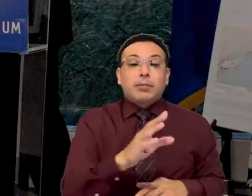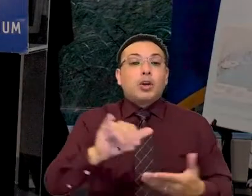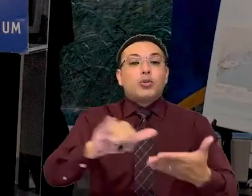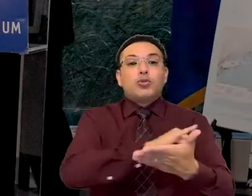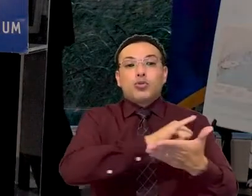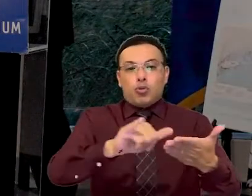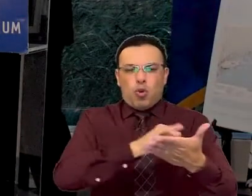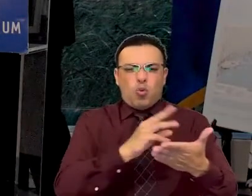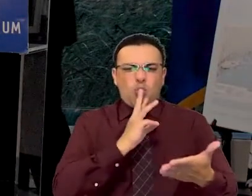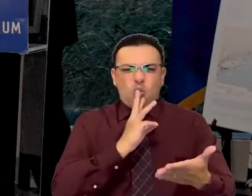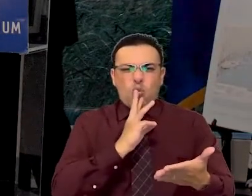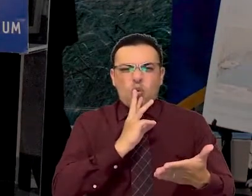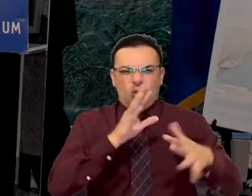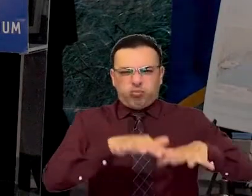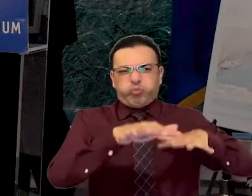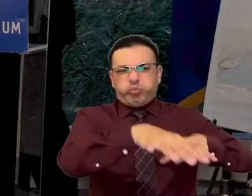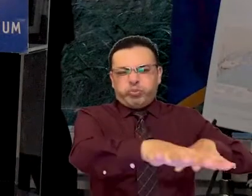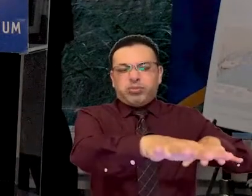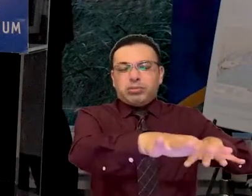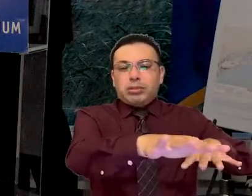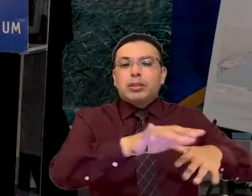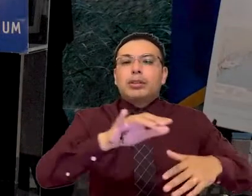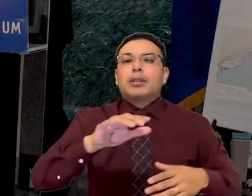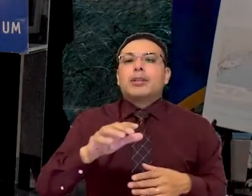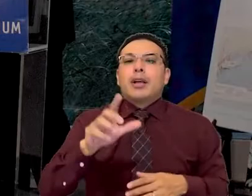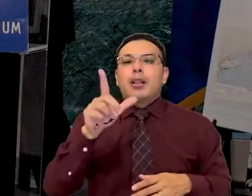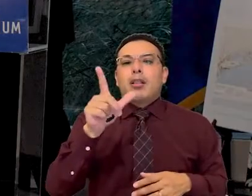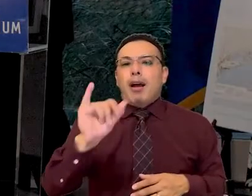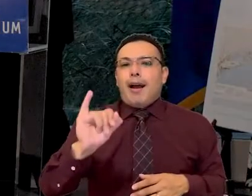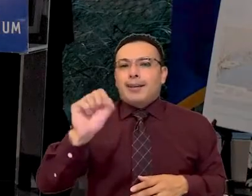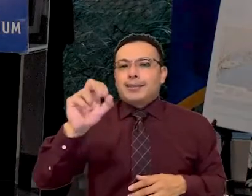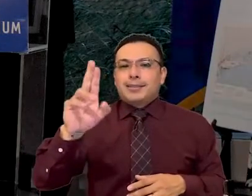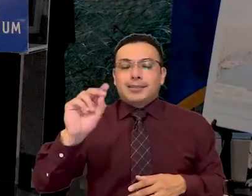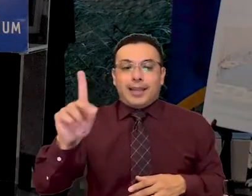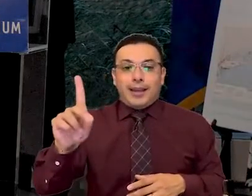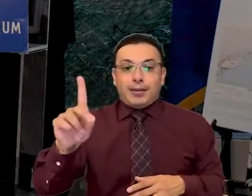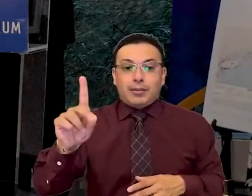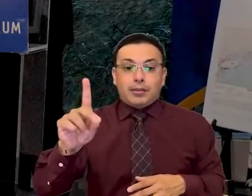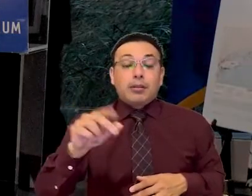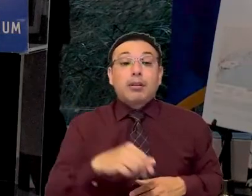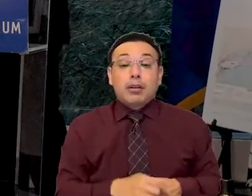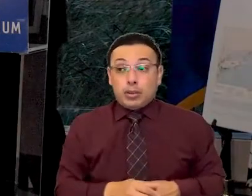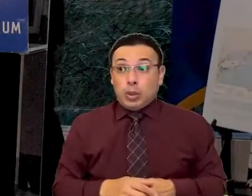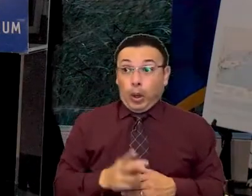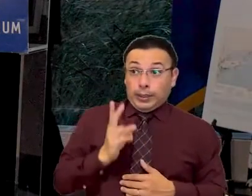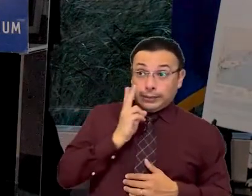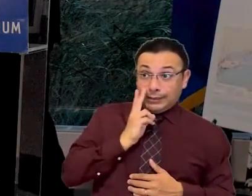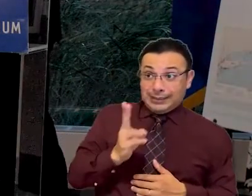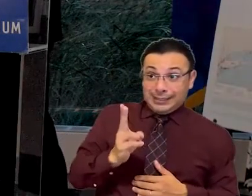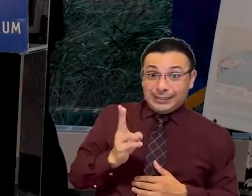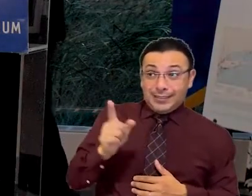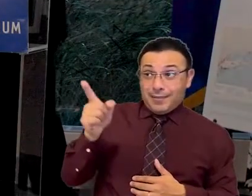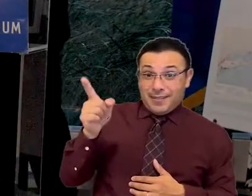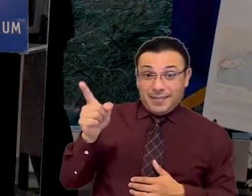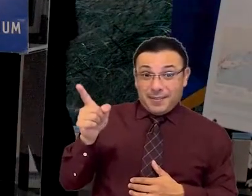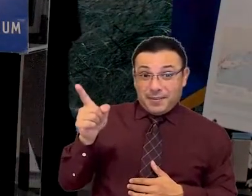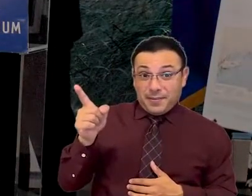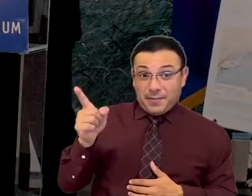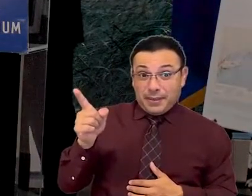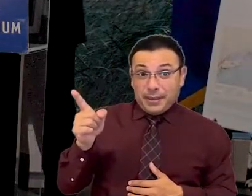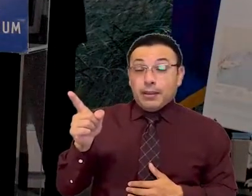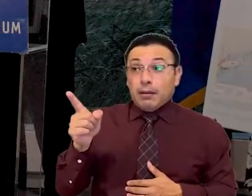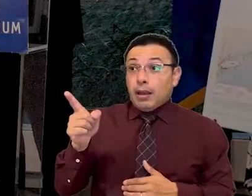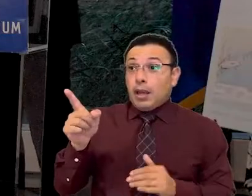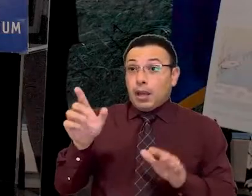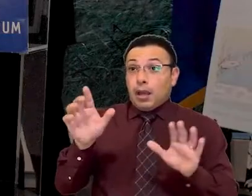want to be explicit here that we don't see that as any kind of a way to, that despite that we are committed to being